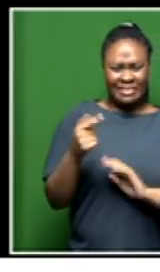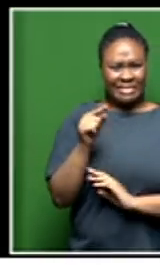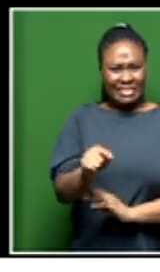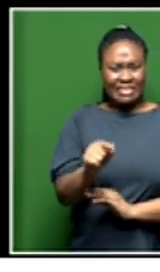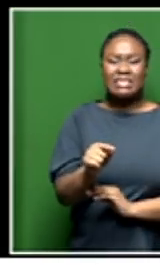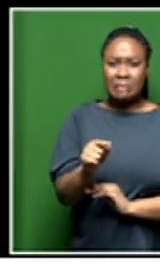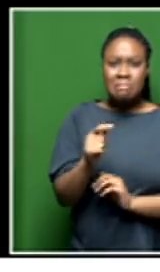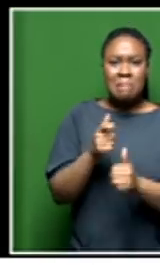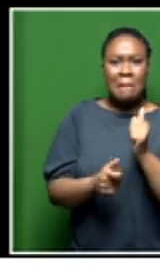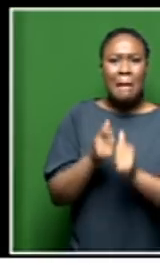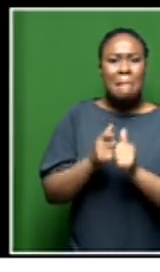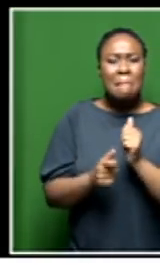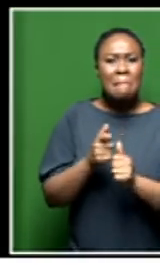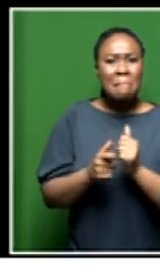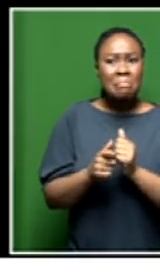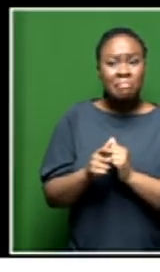that